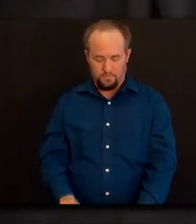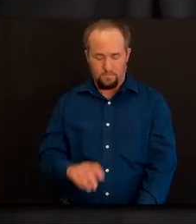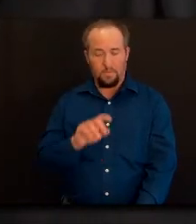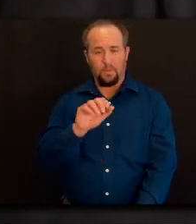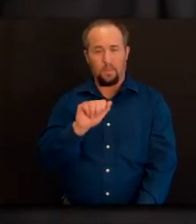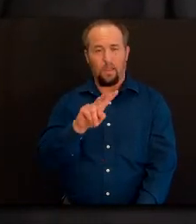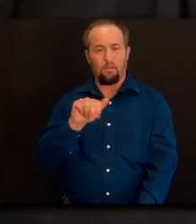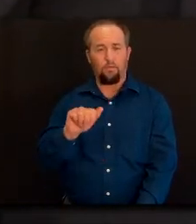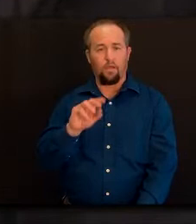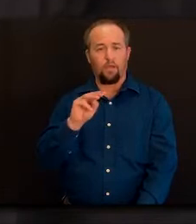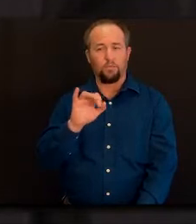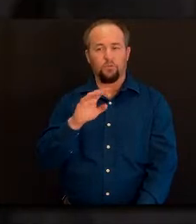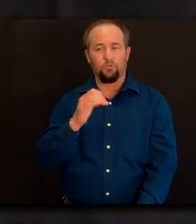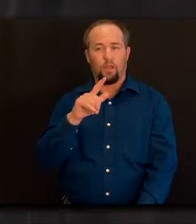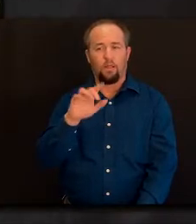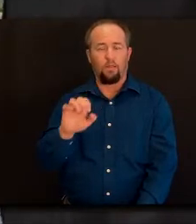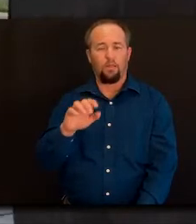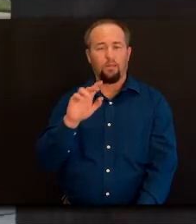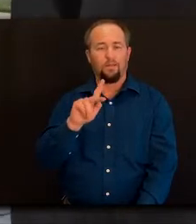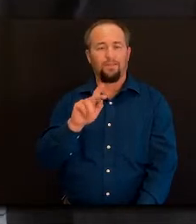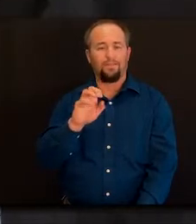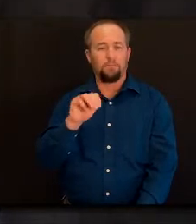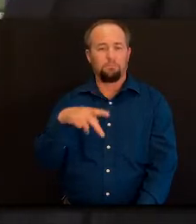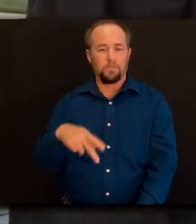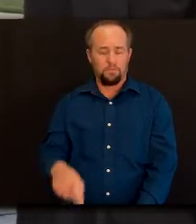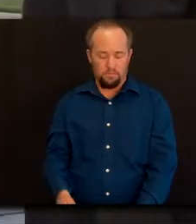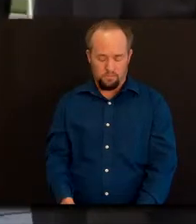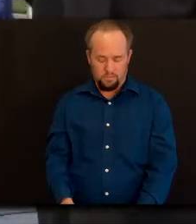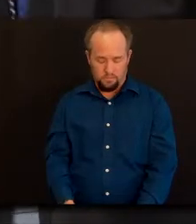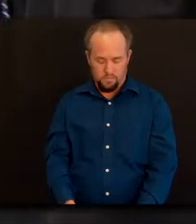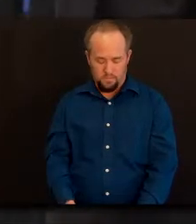Ava Michelle Kemp.